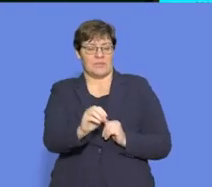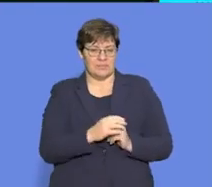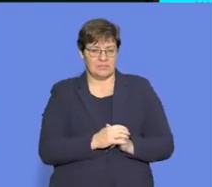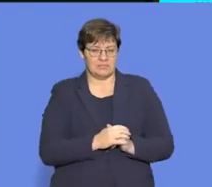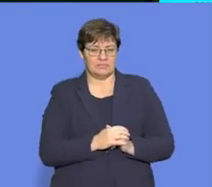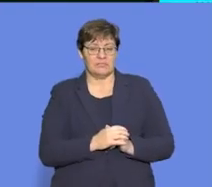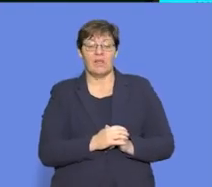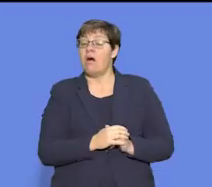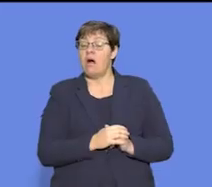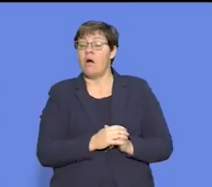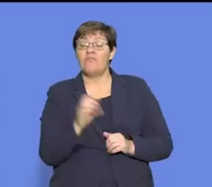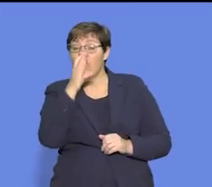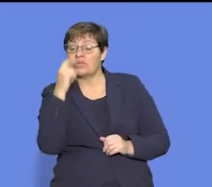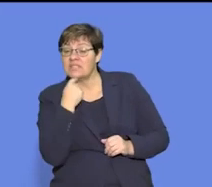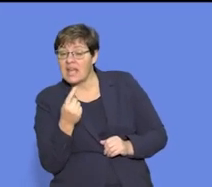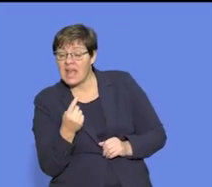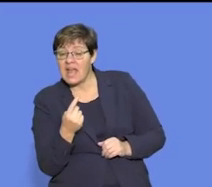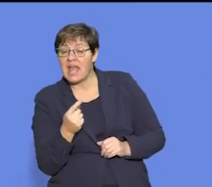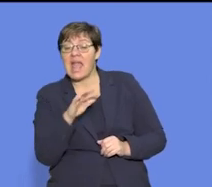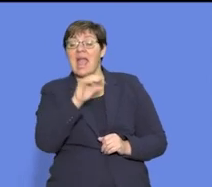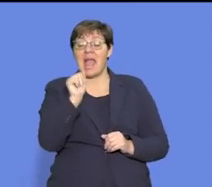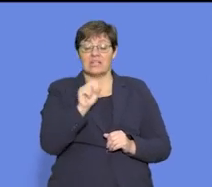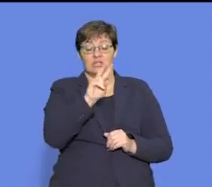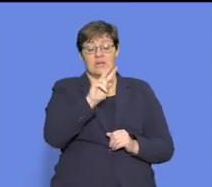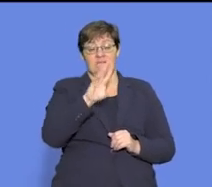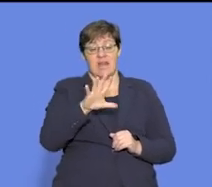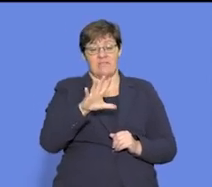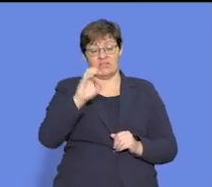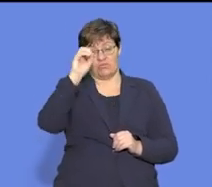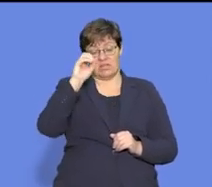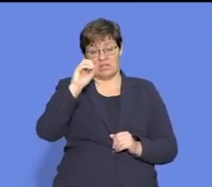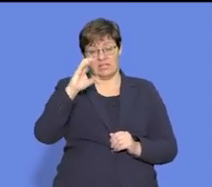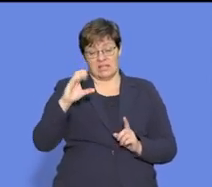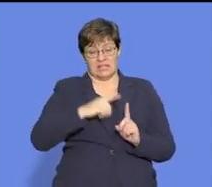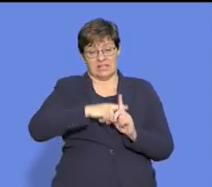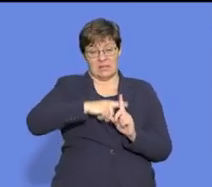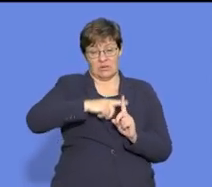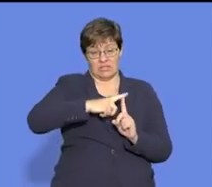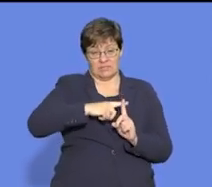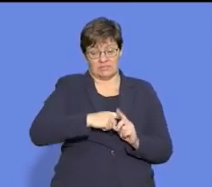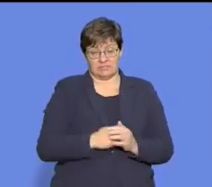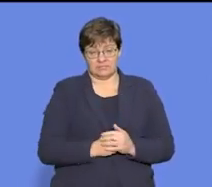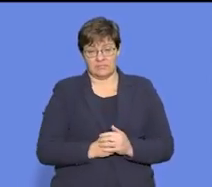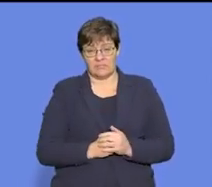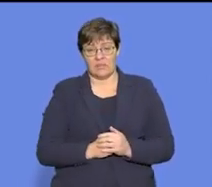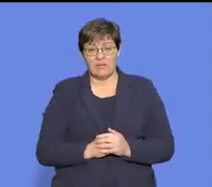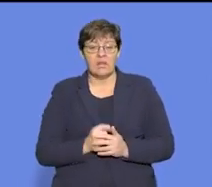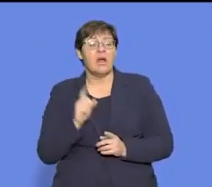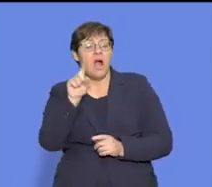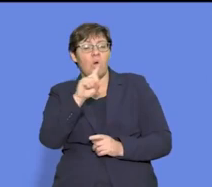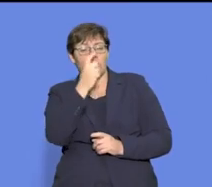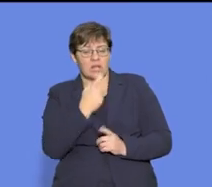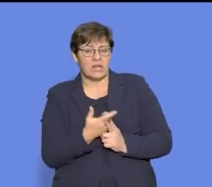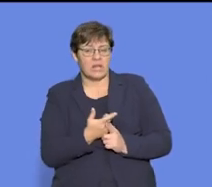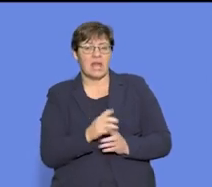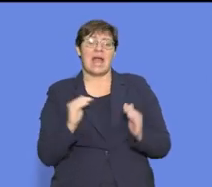and I almost forgot it, we must say at 25 degrees Celsius. Now, the